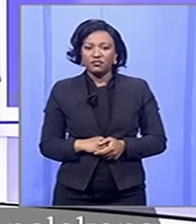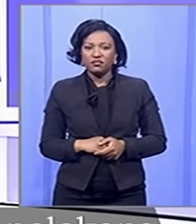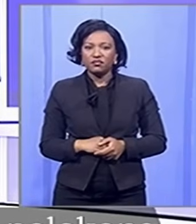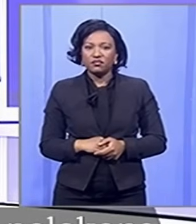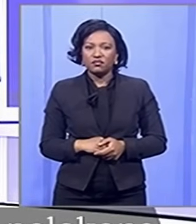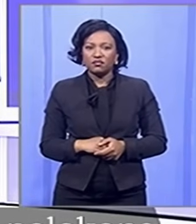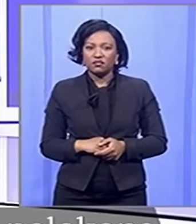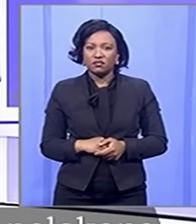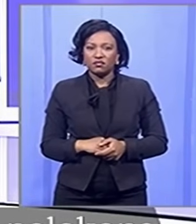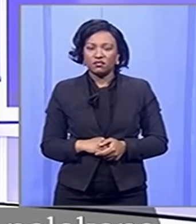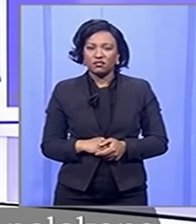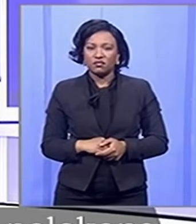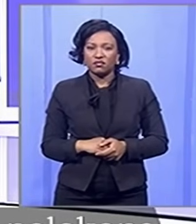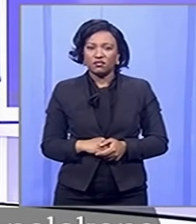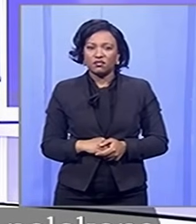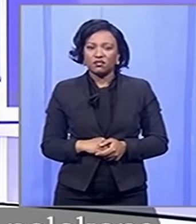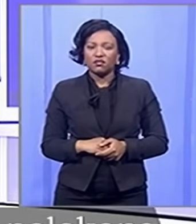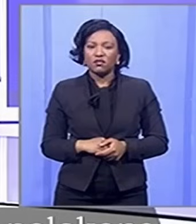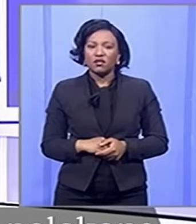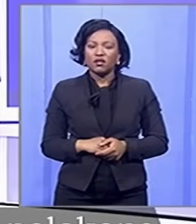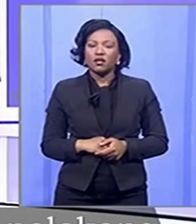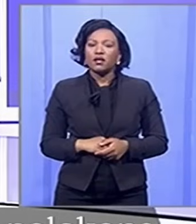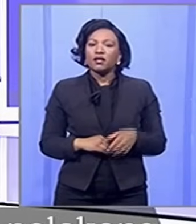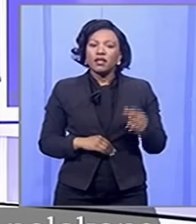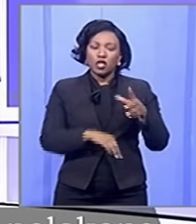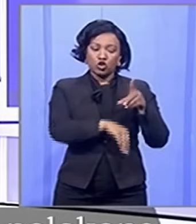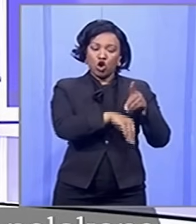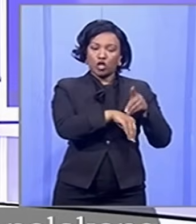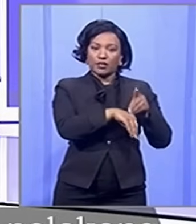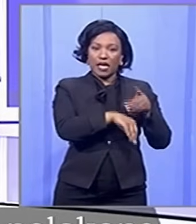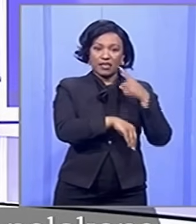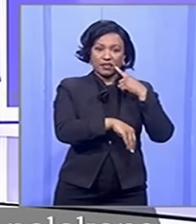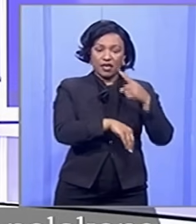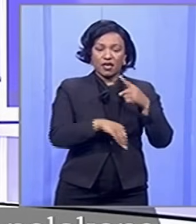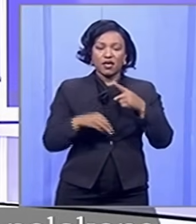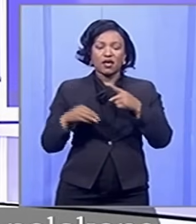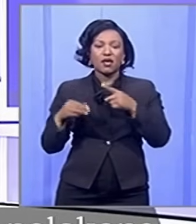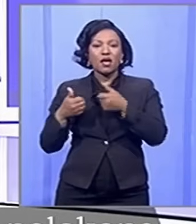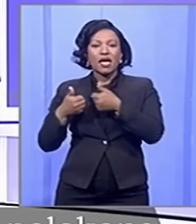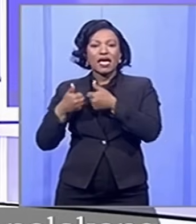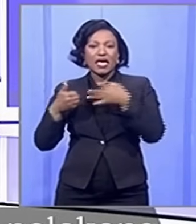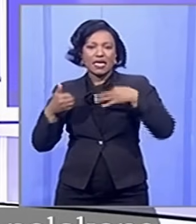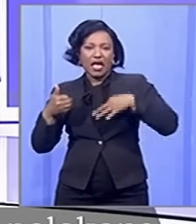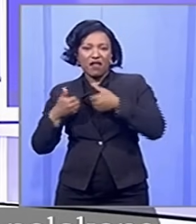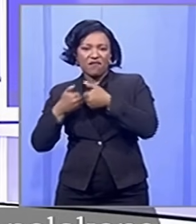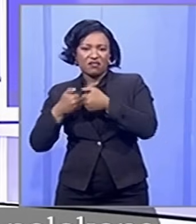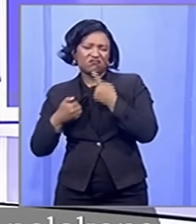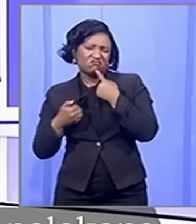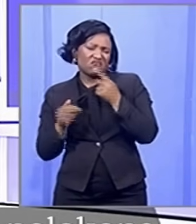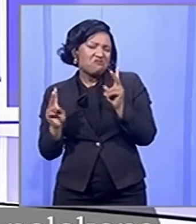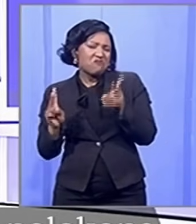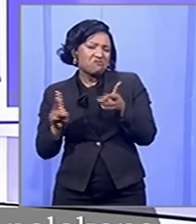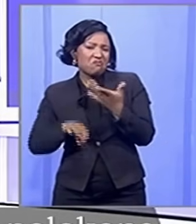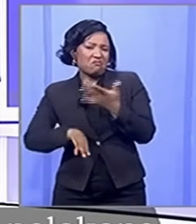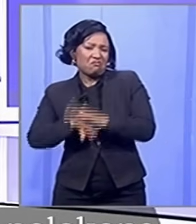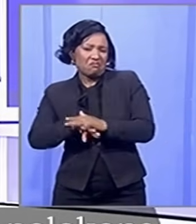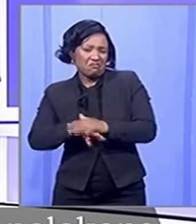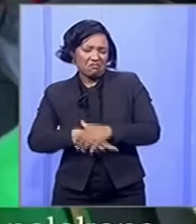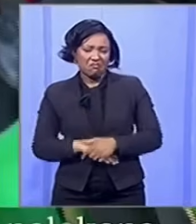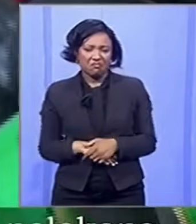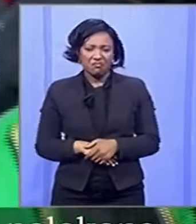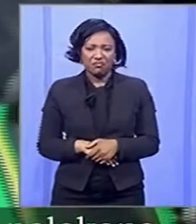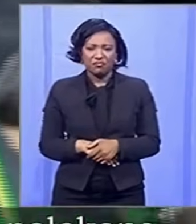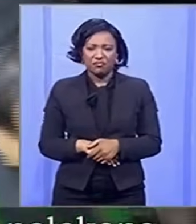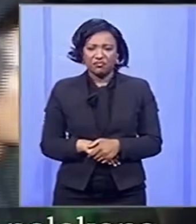Ba ganetša pego ya ngaka ya gore lekgarebe le hlokofetše ka mabaka a tlhago. Le